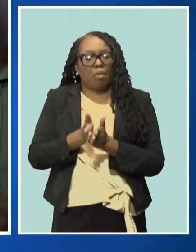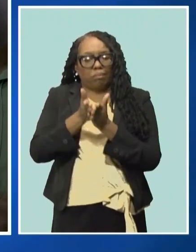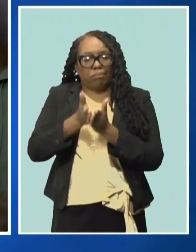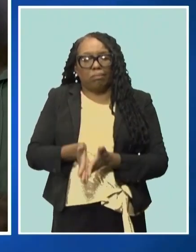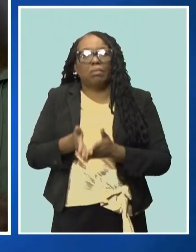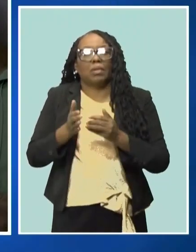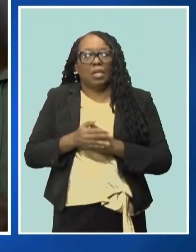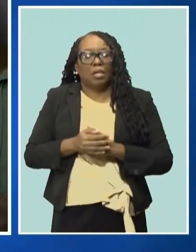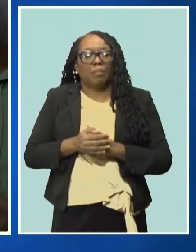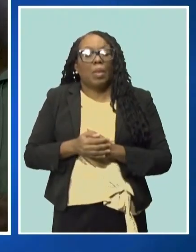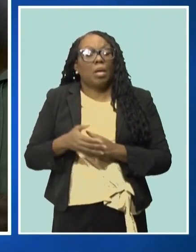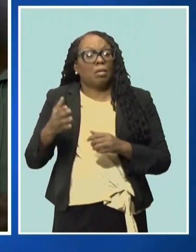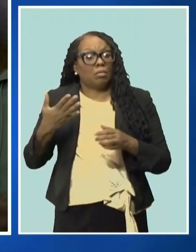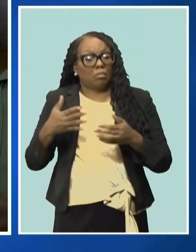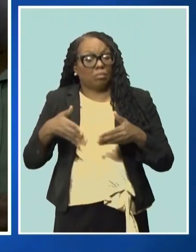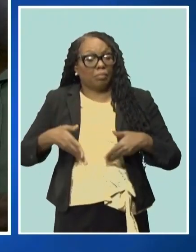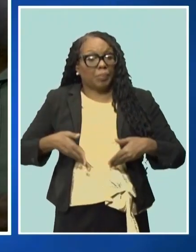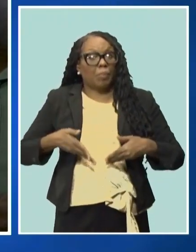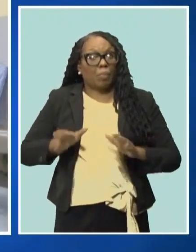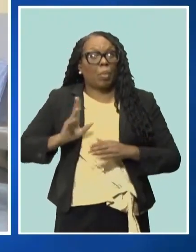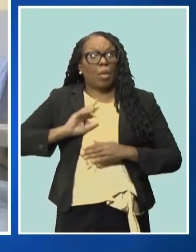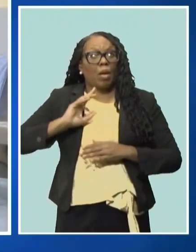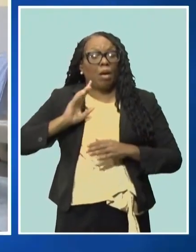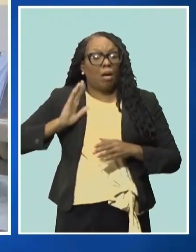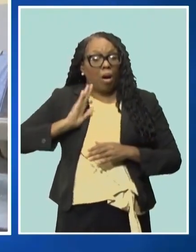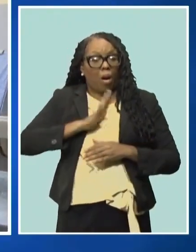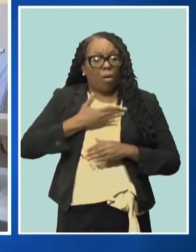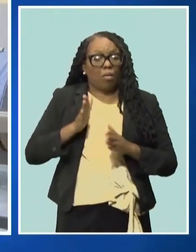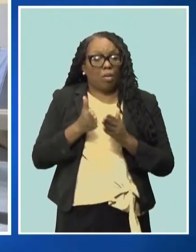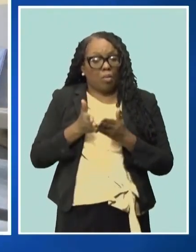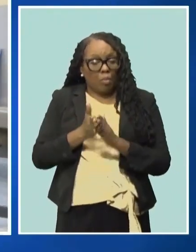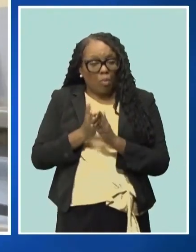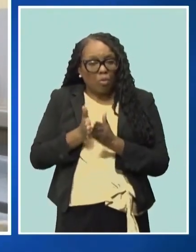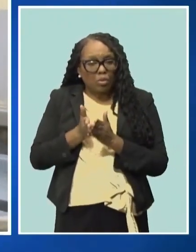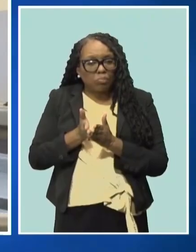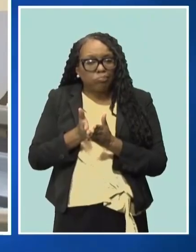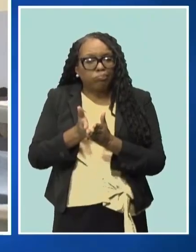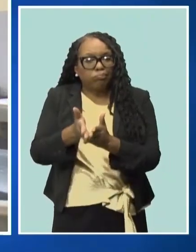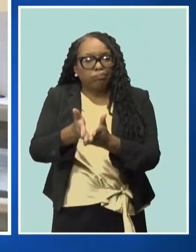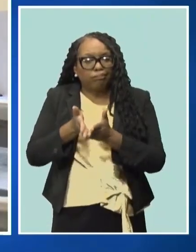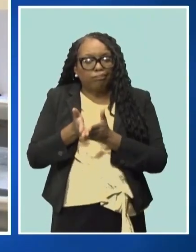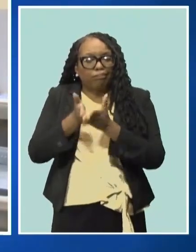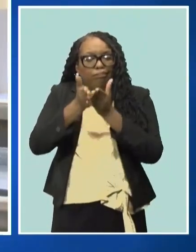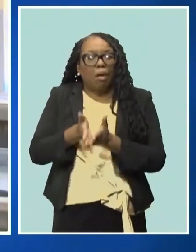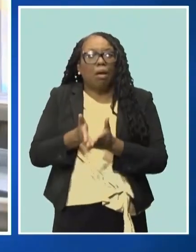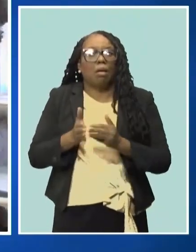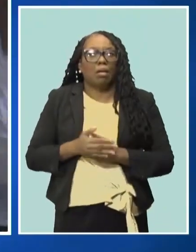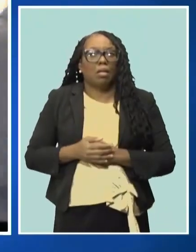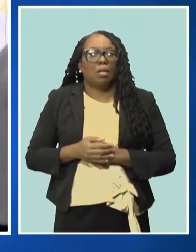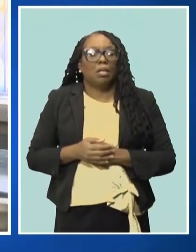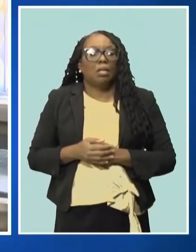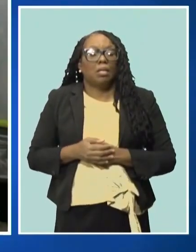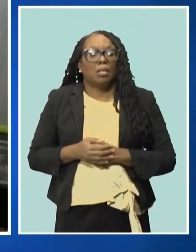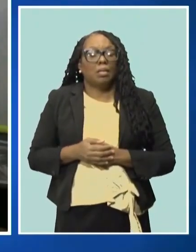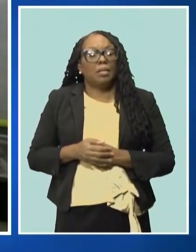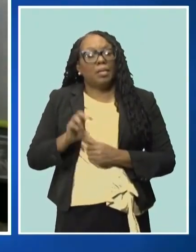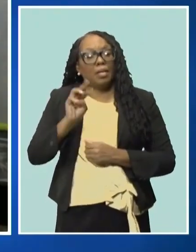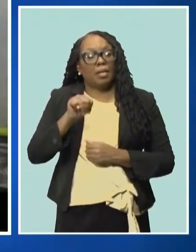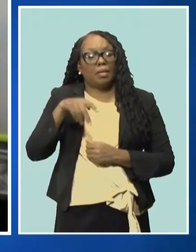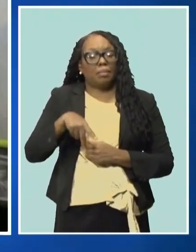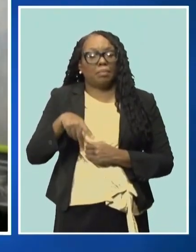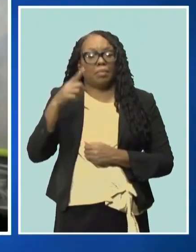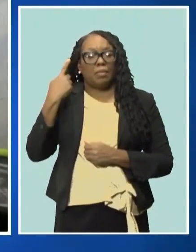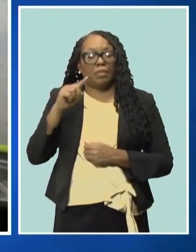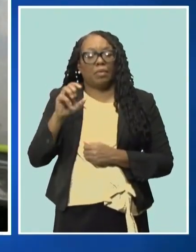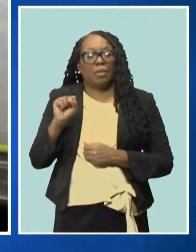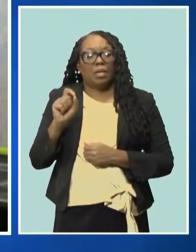major haul-out facility to allow us to haul out boats. Meanwhile, Minister Griffith, who is also the representative for St. John, says work